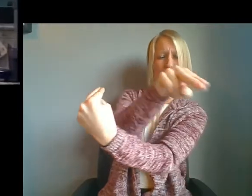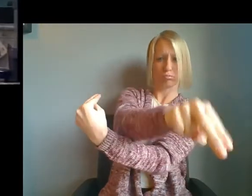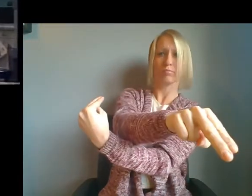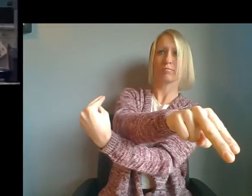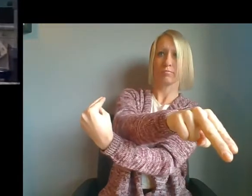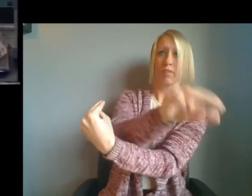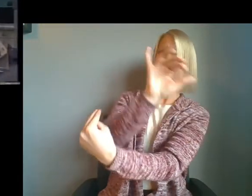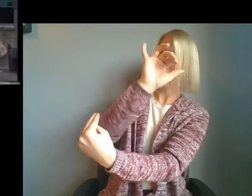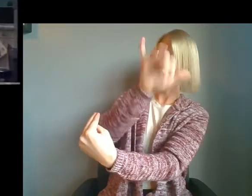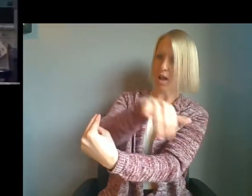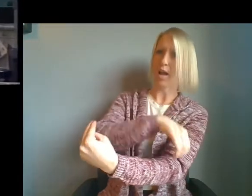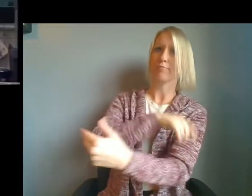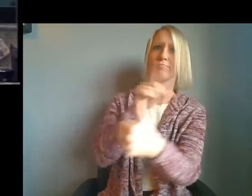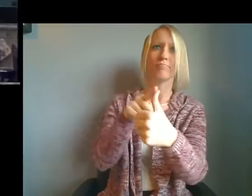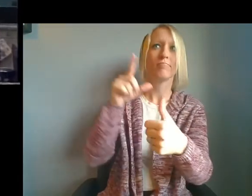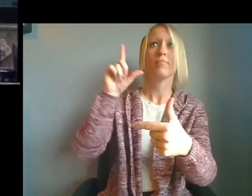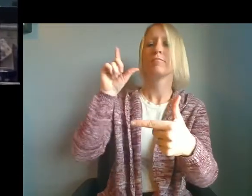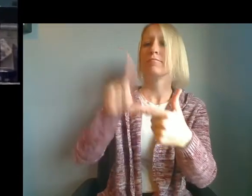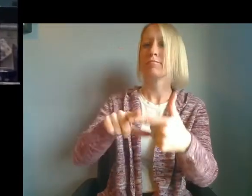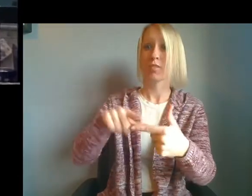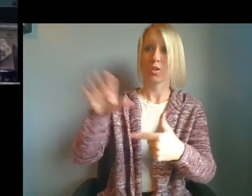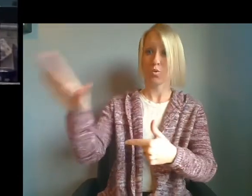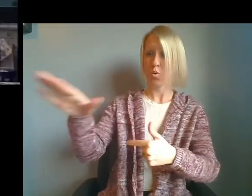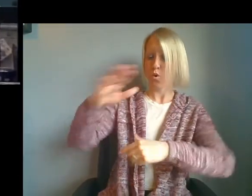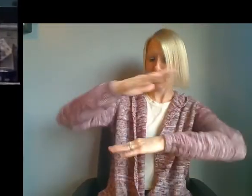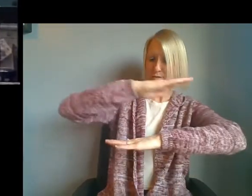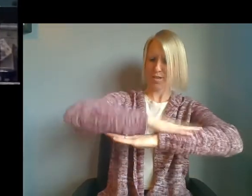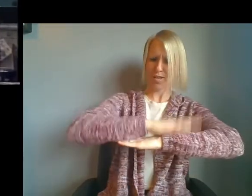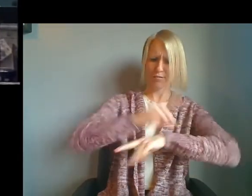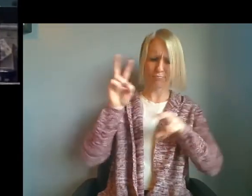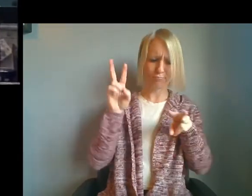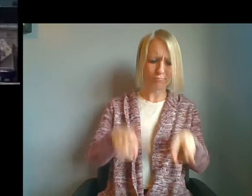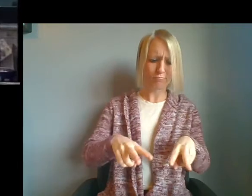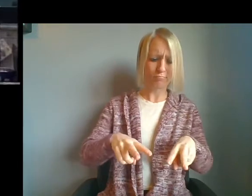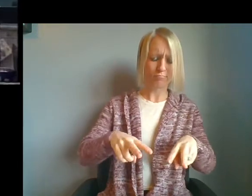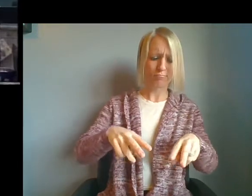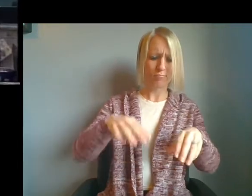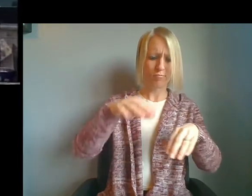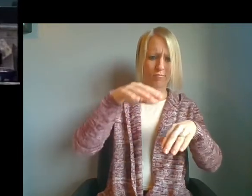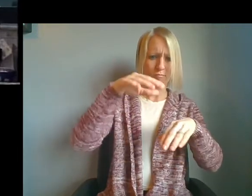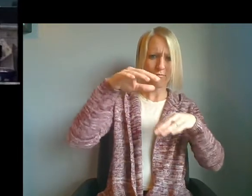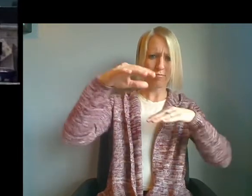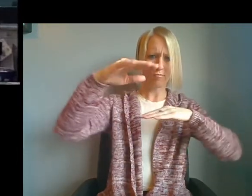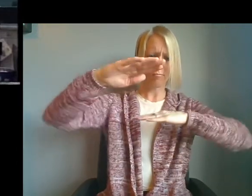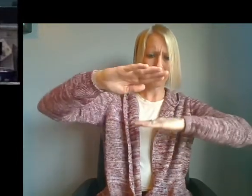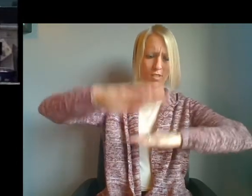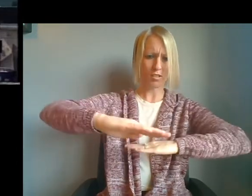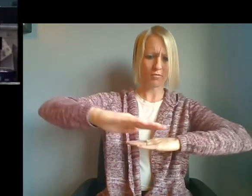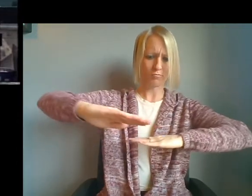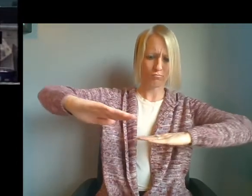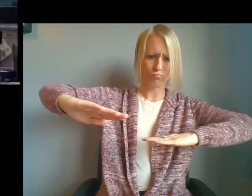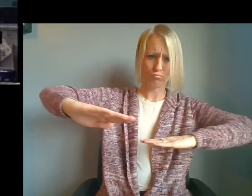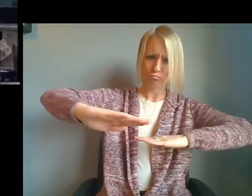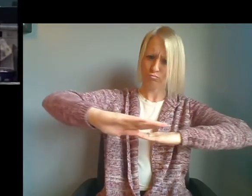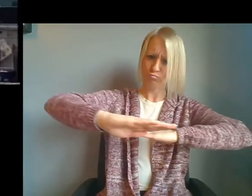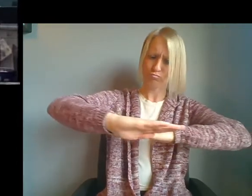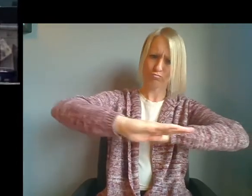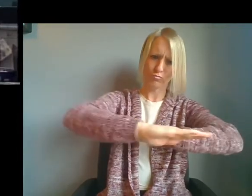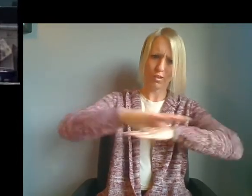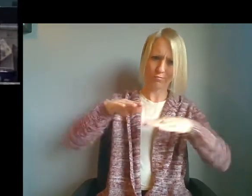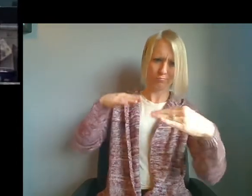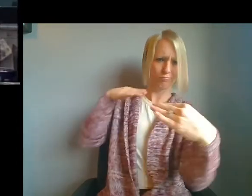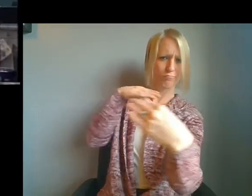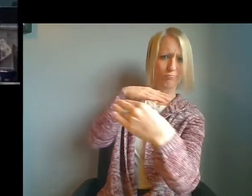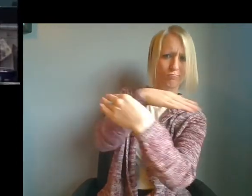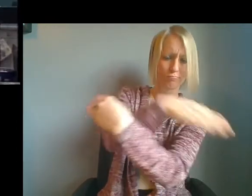to look at the ceiling and I want you to look at the floor. They're parallel. What do you think parallel might mean? Nicole? Opposite of each other.